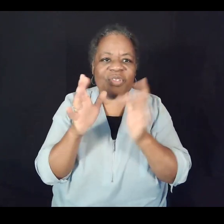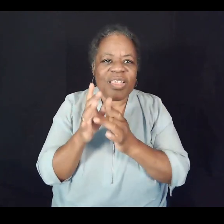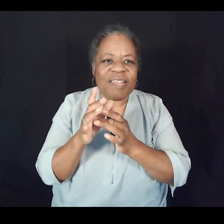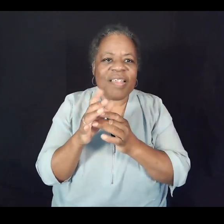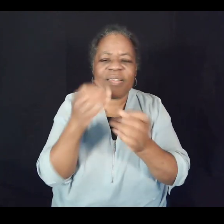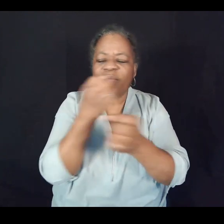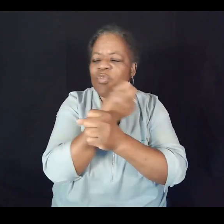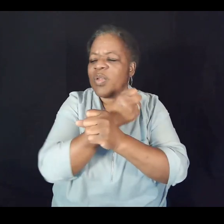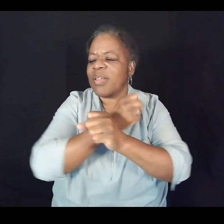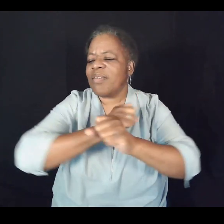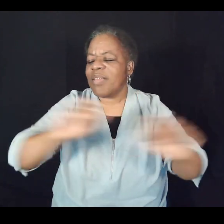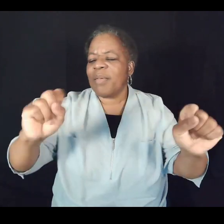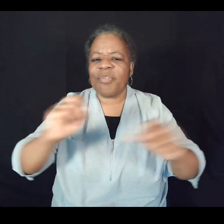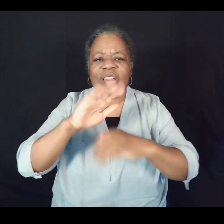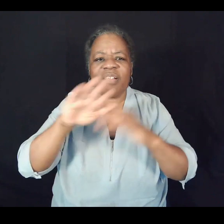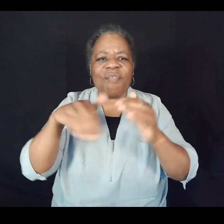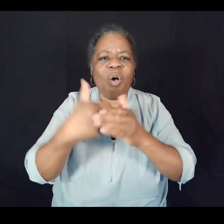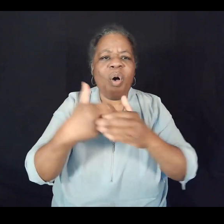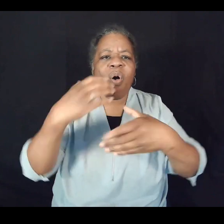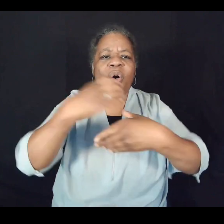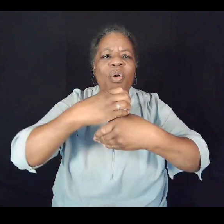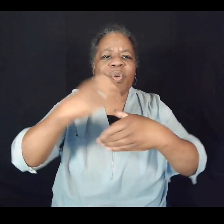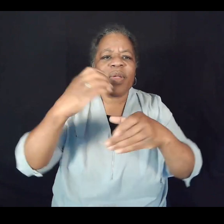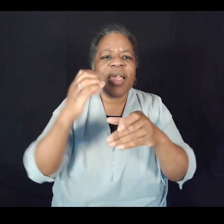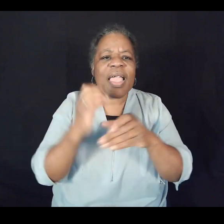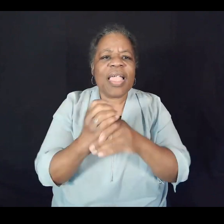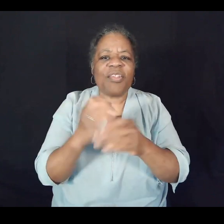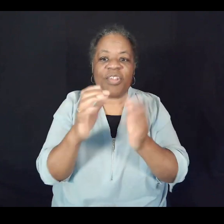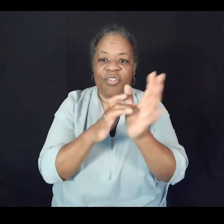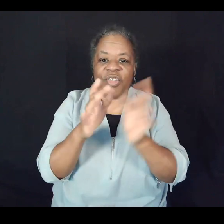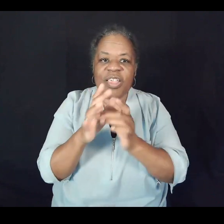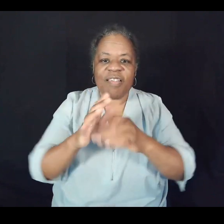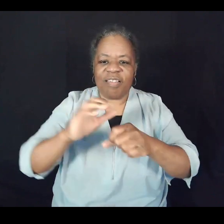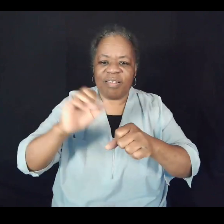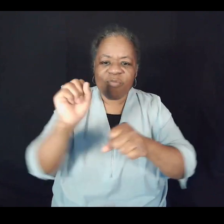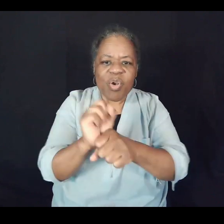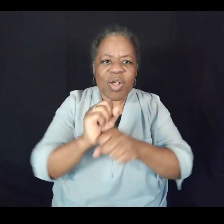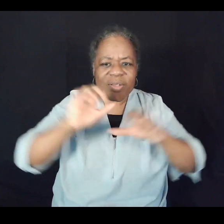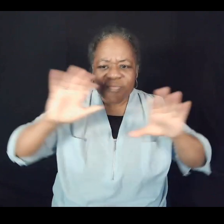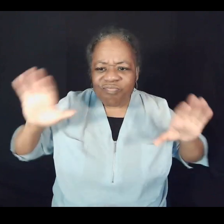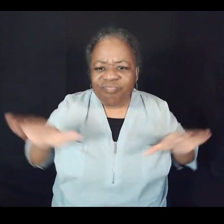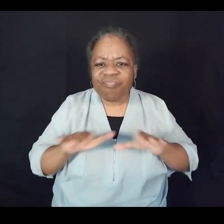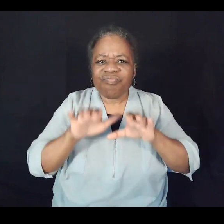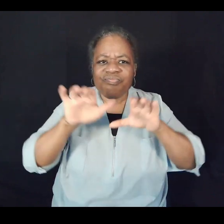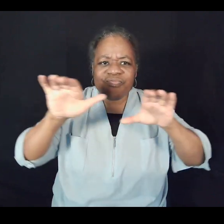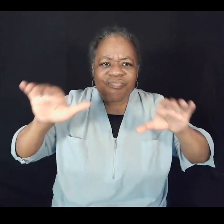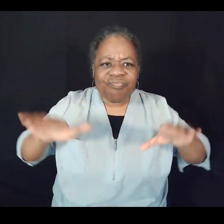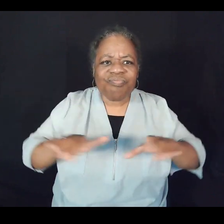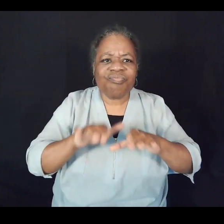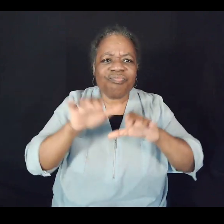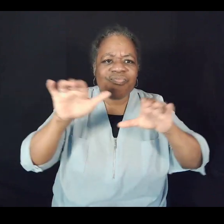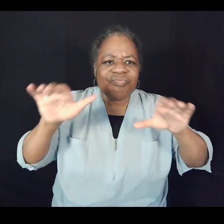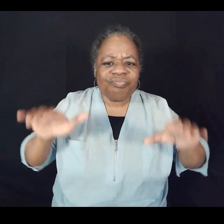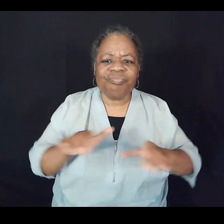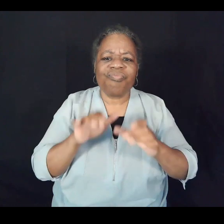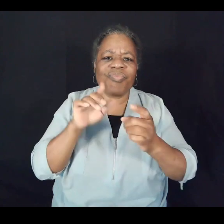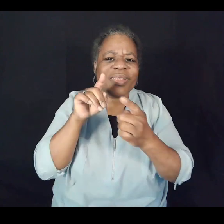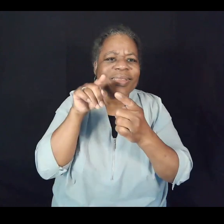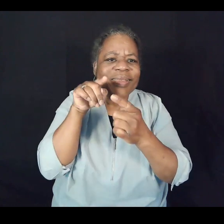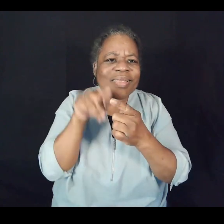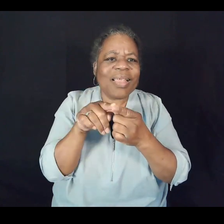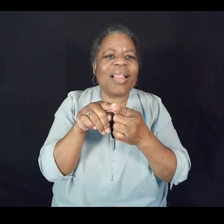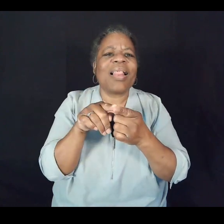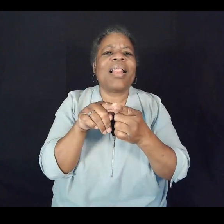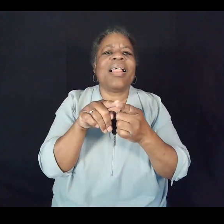of all of creation that Jesus is at work doing until its ultimate creation,